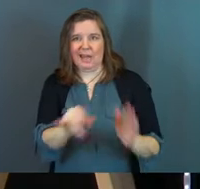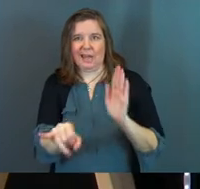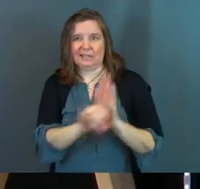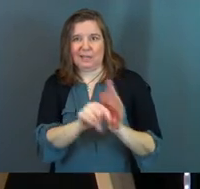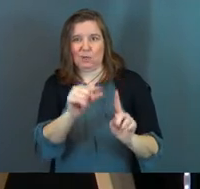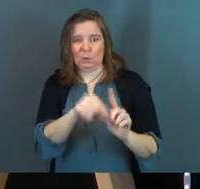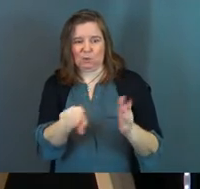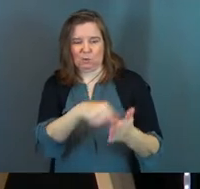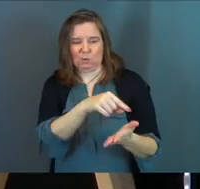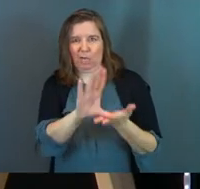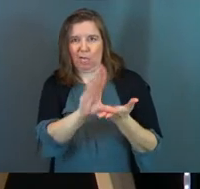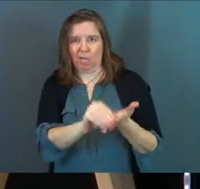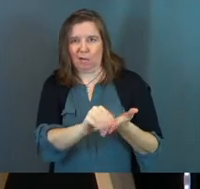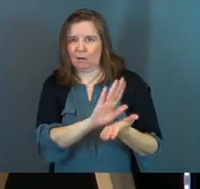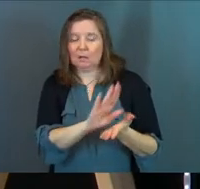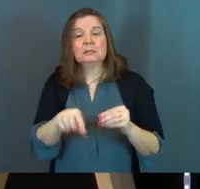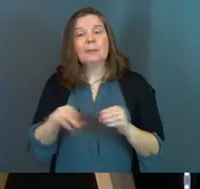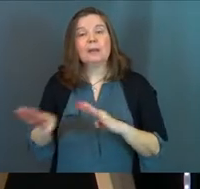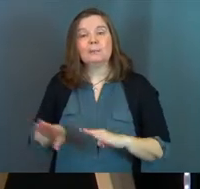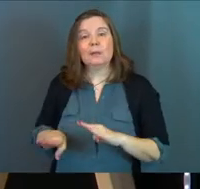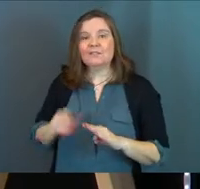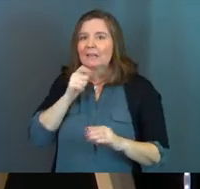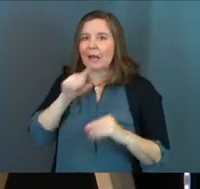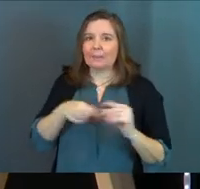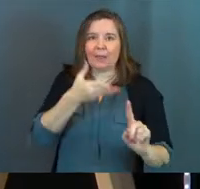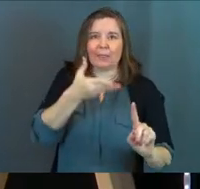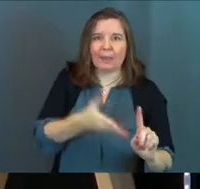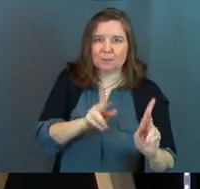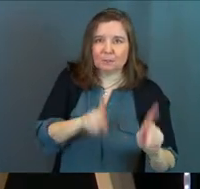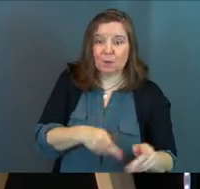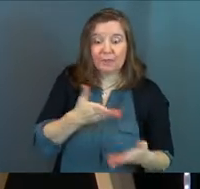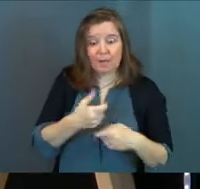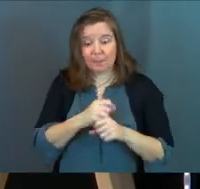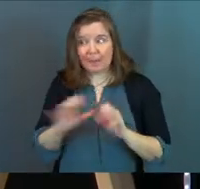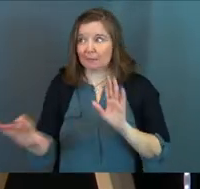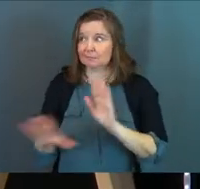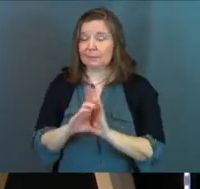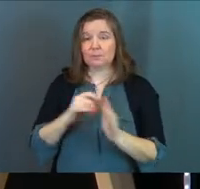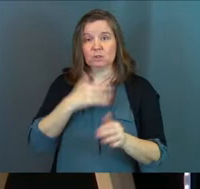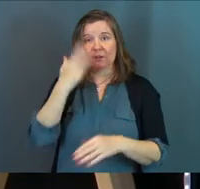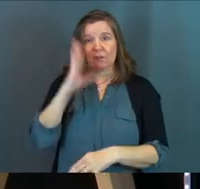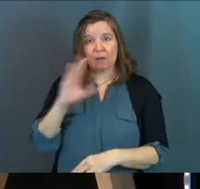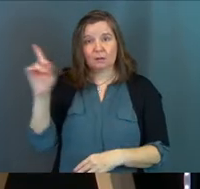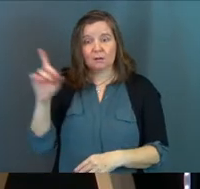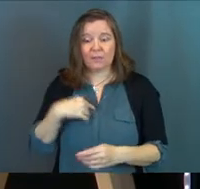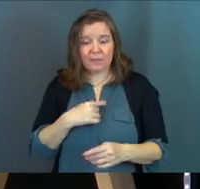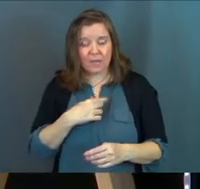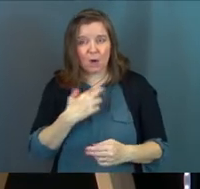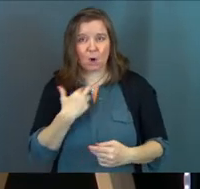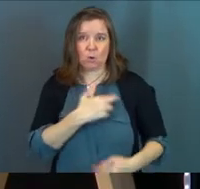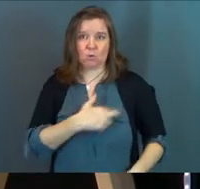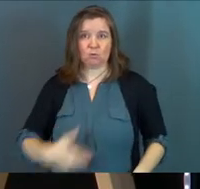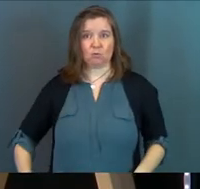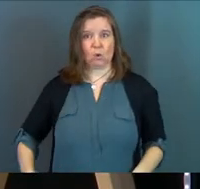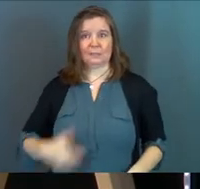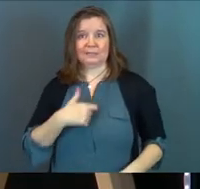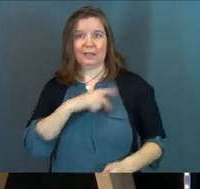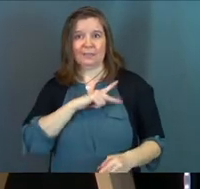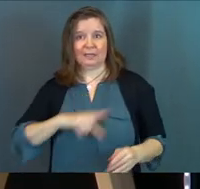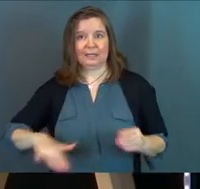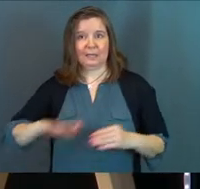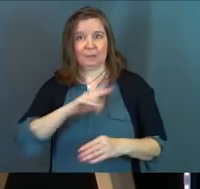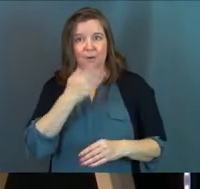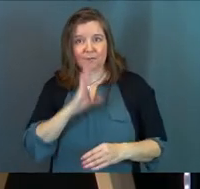them in that conversation. It's about the behavior. It's not about them. They're made in the image of God. They're royalty in the kingdom of